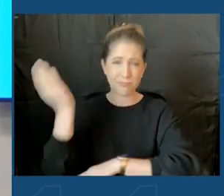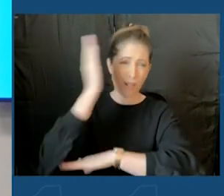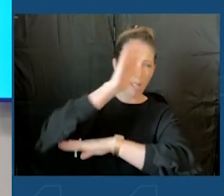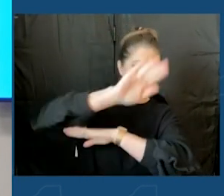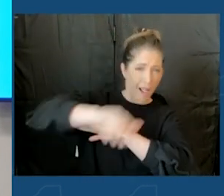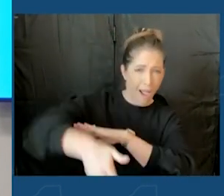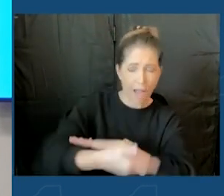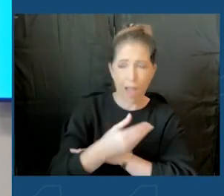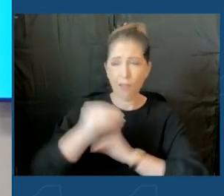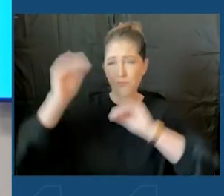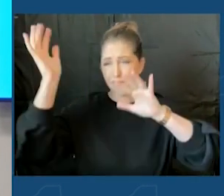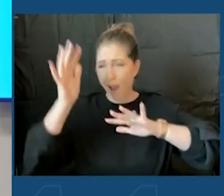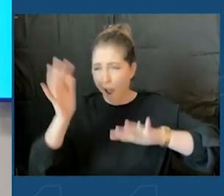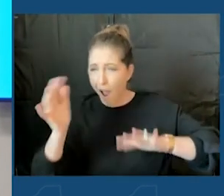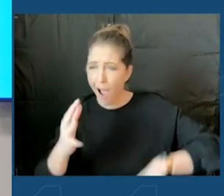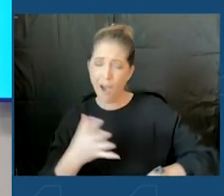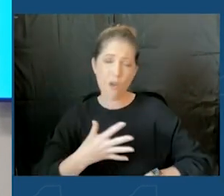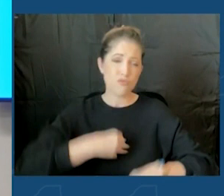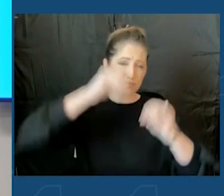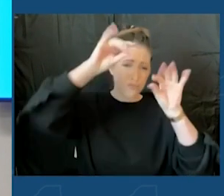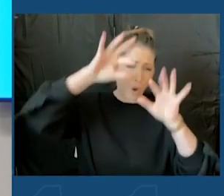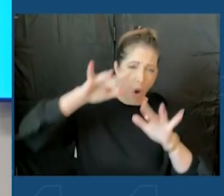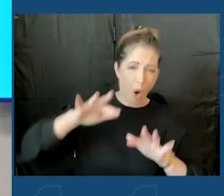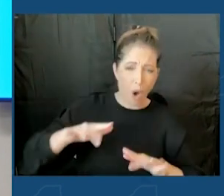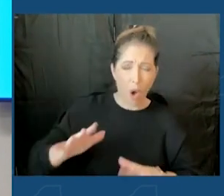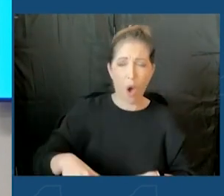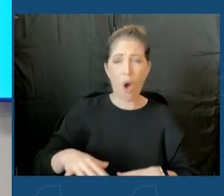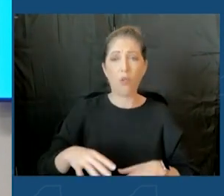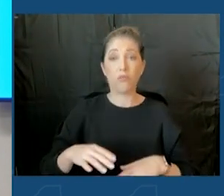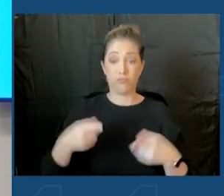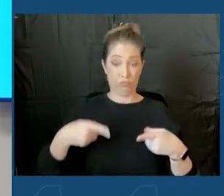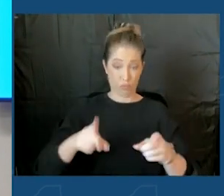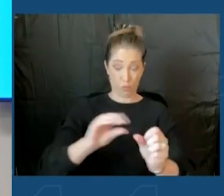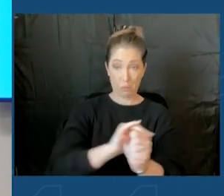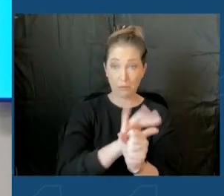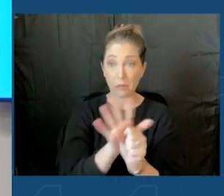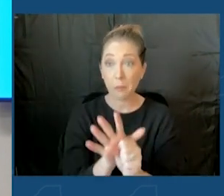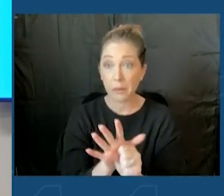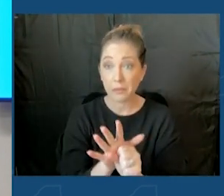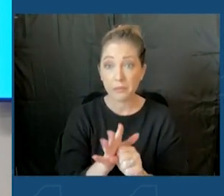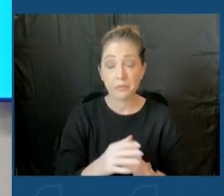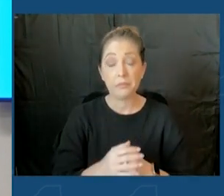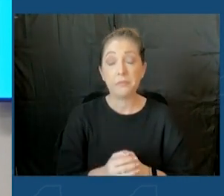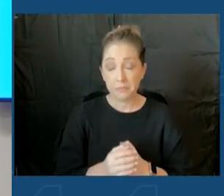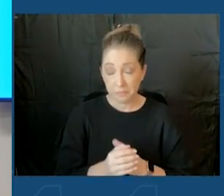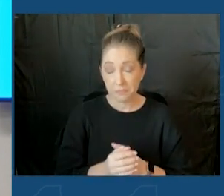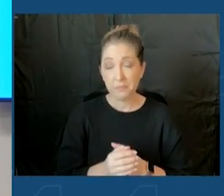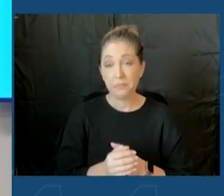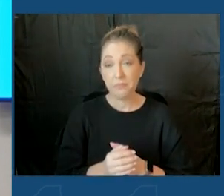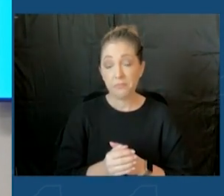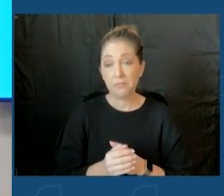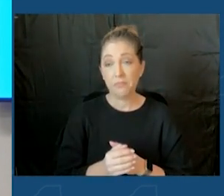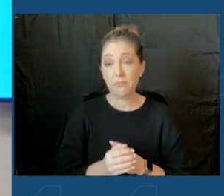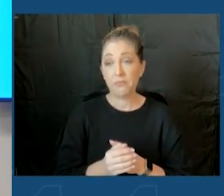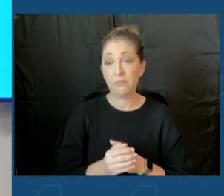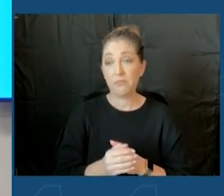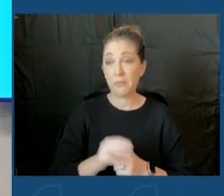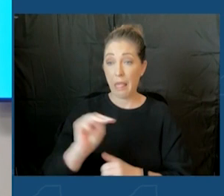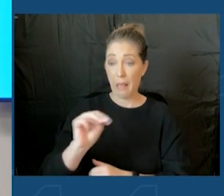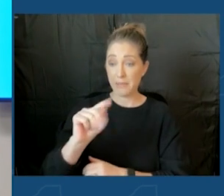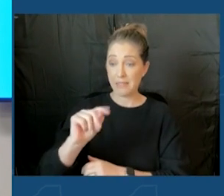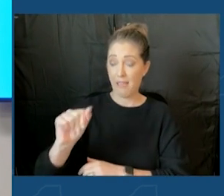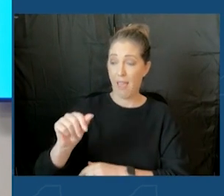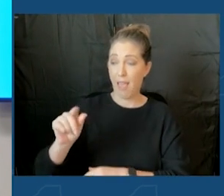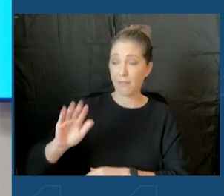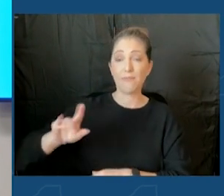all conditions. As I said, during a pandemic, they are the heart and soul of the MTA.